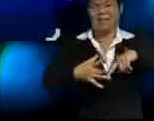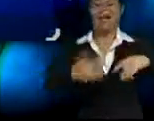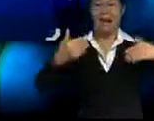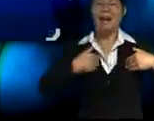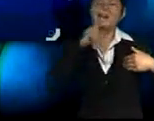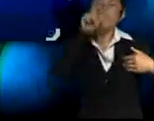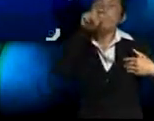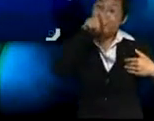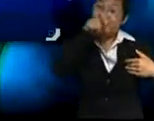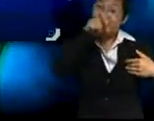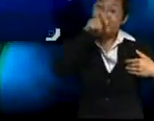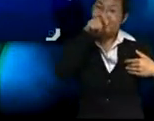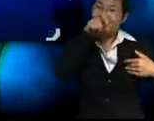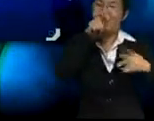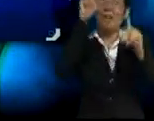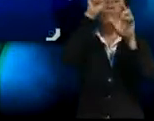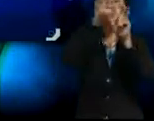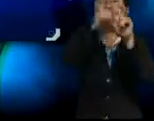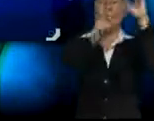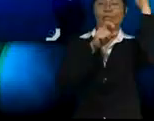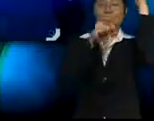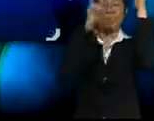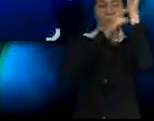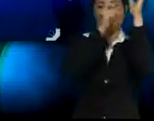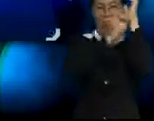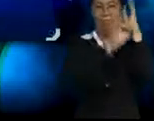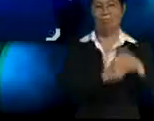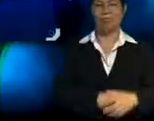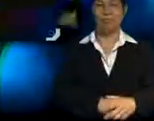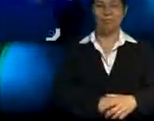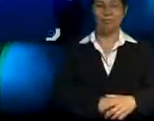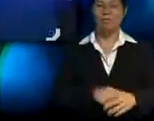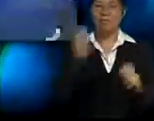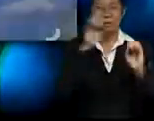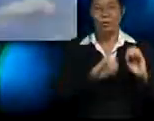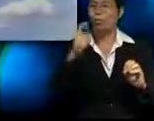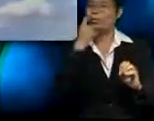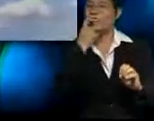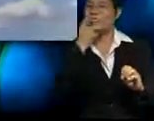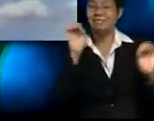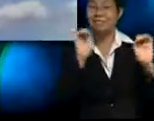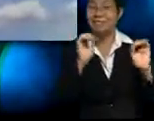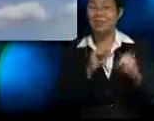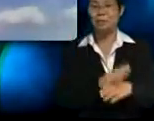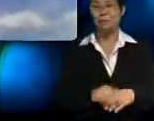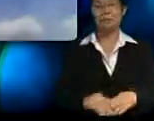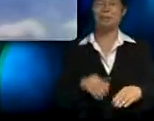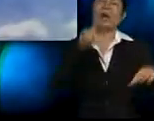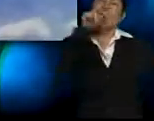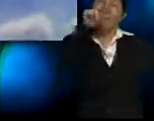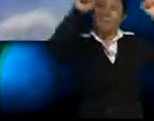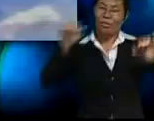a beak for pecking food, but no teeth. Most birds